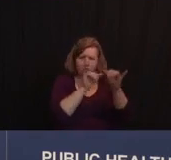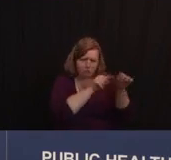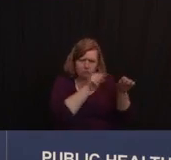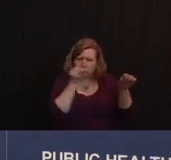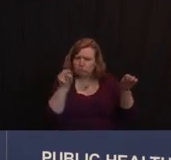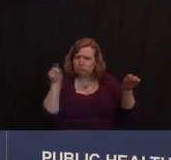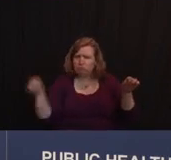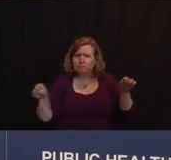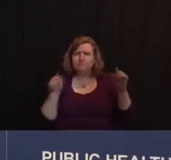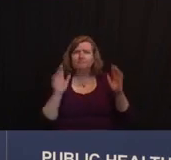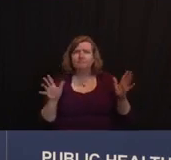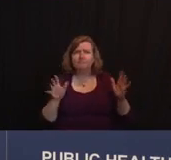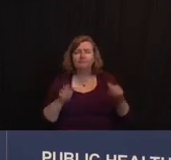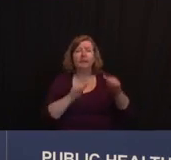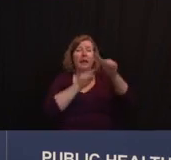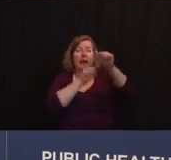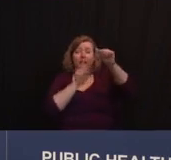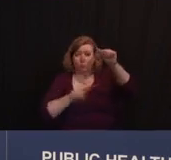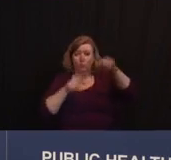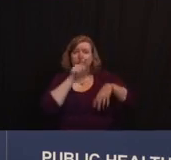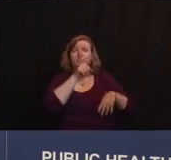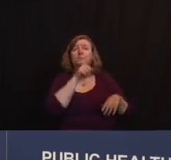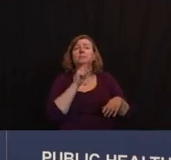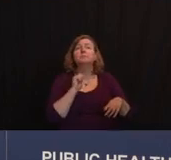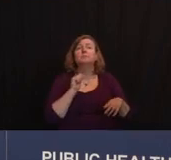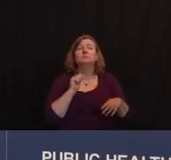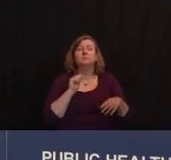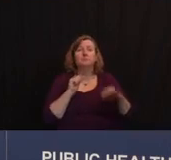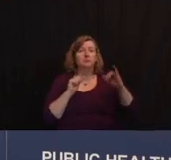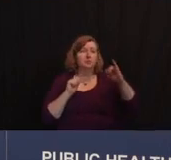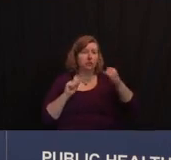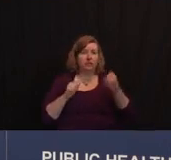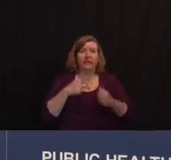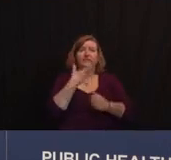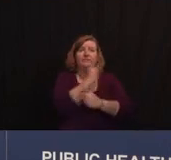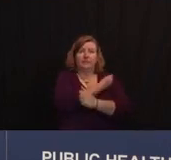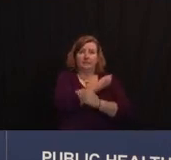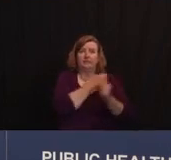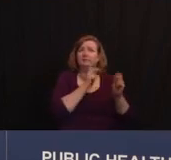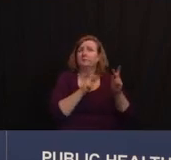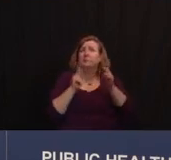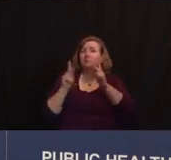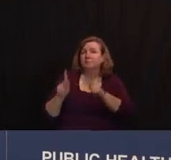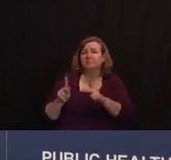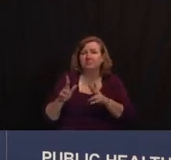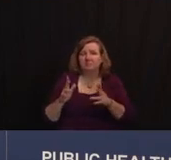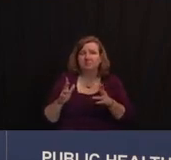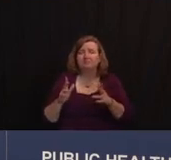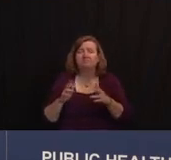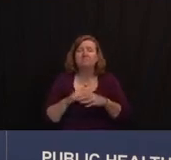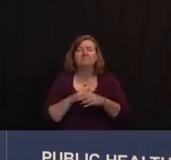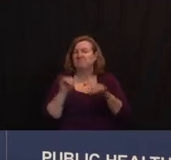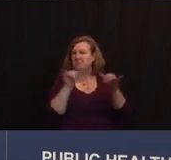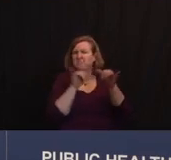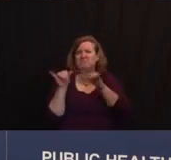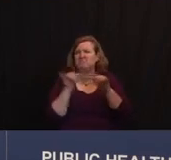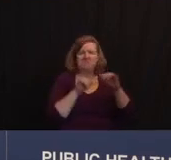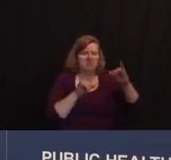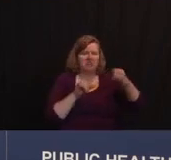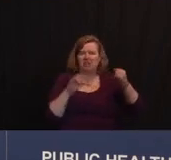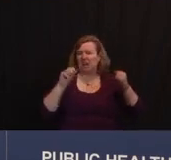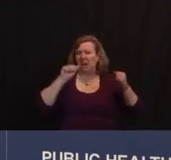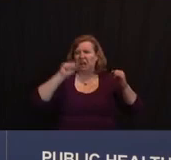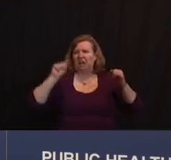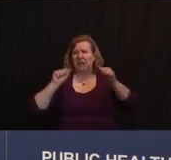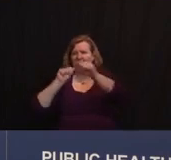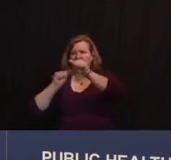the AstraZeneca and the J&J vaccine are the same platform. So there's clearly a similarity